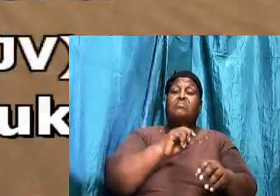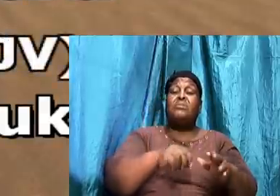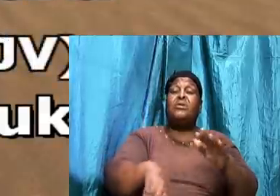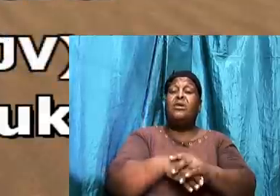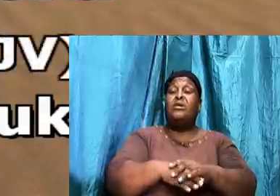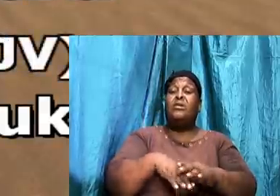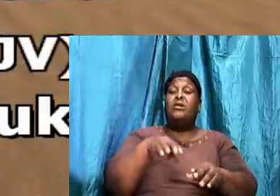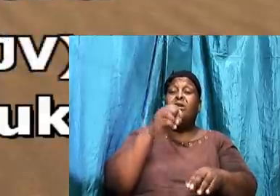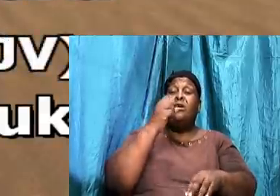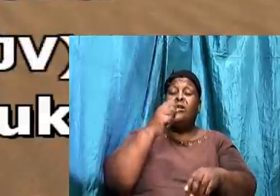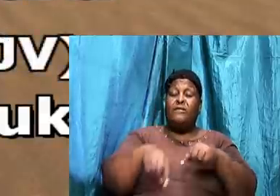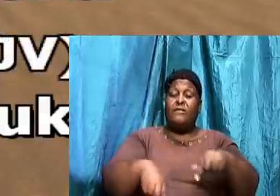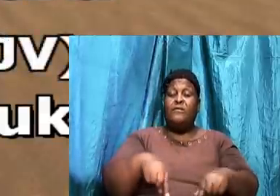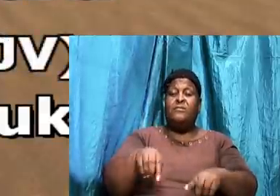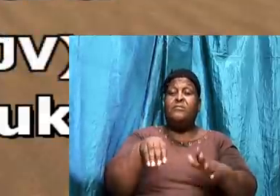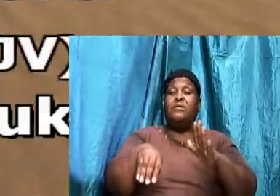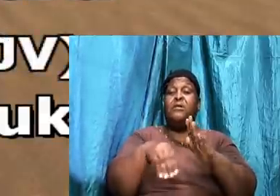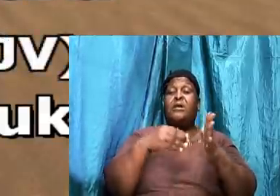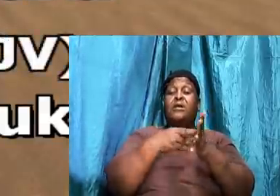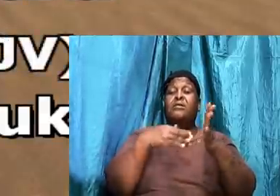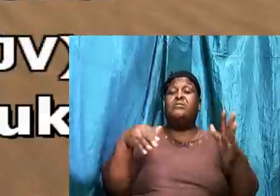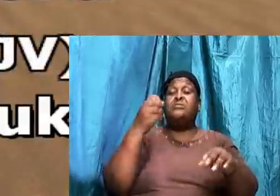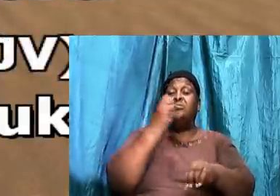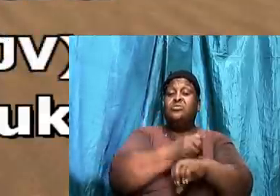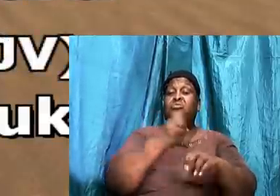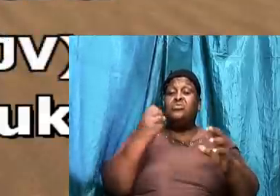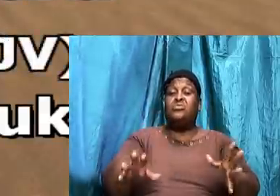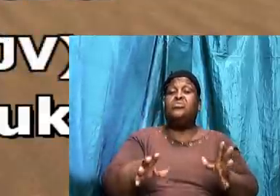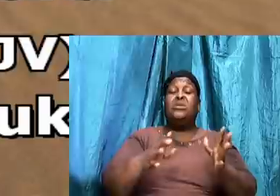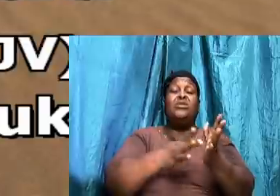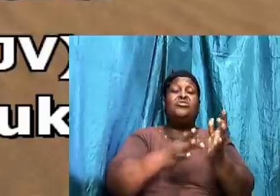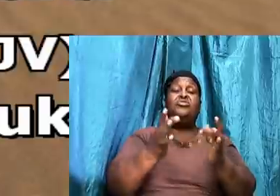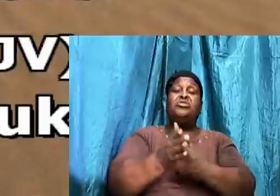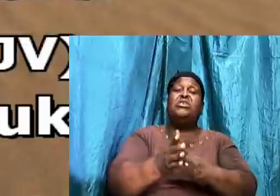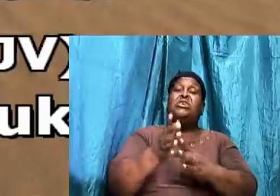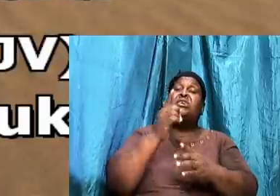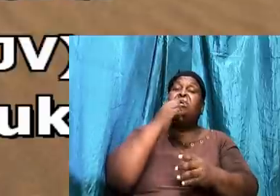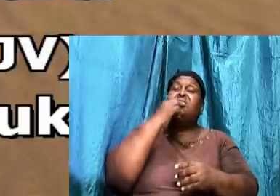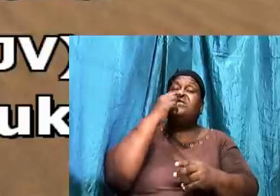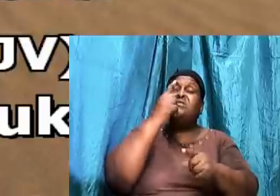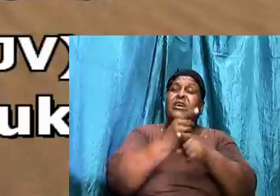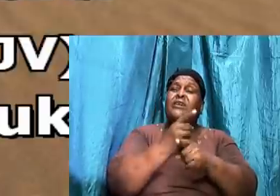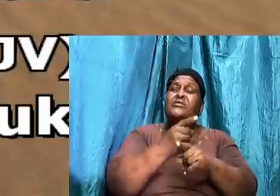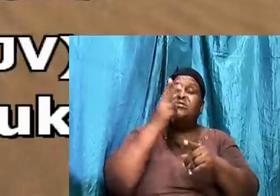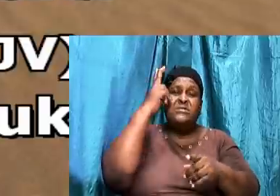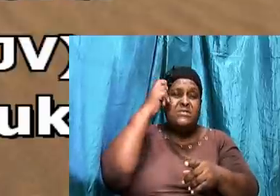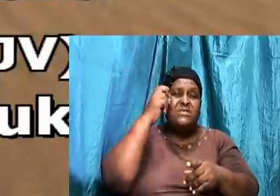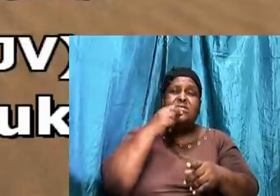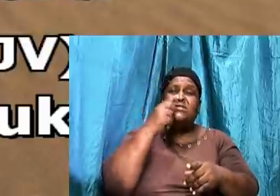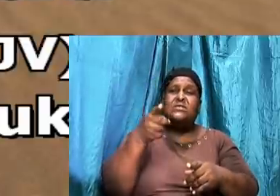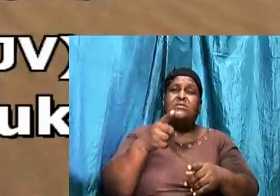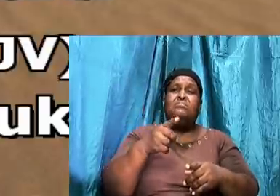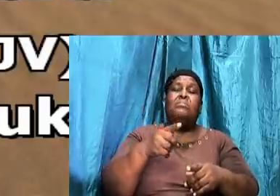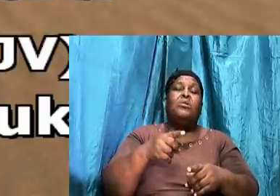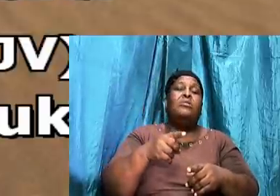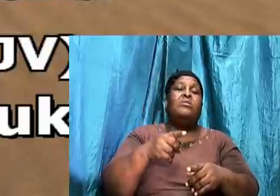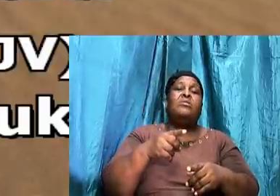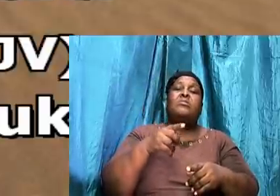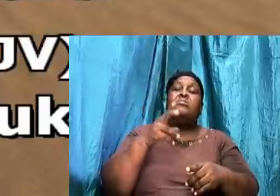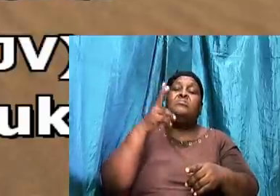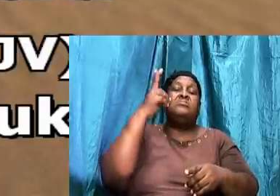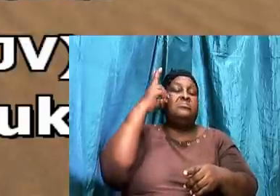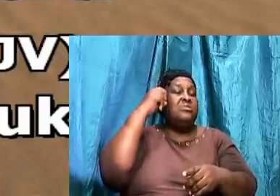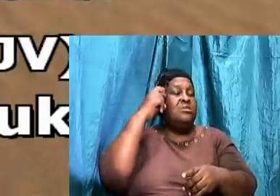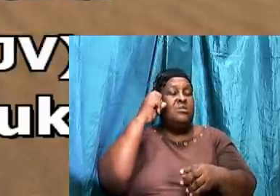And Jesus answering. Him said. It is said. Thou shall not tempt. The